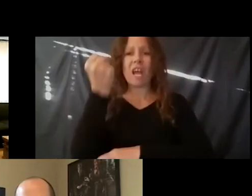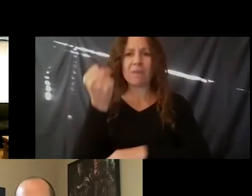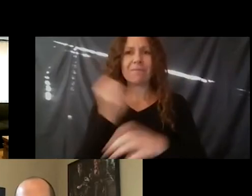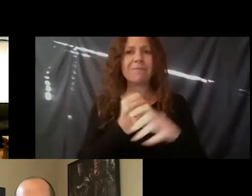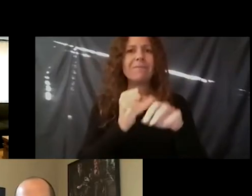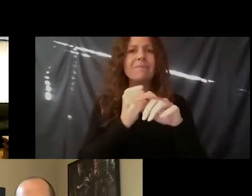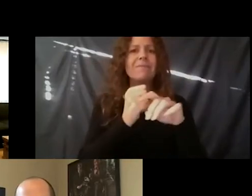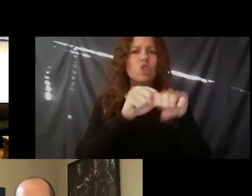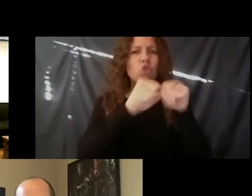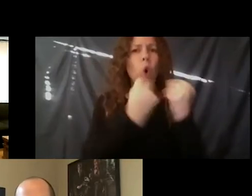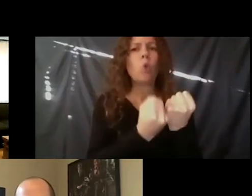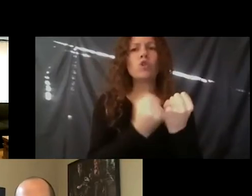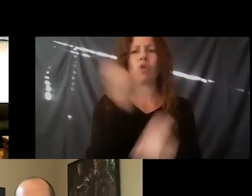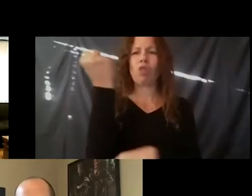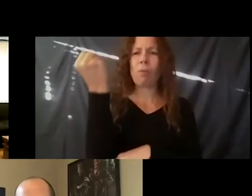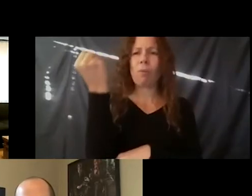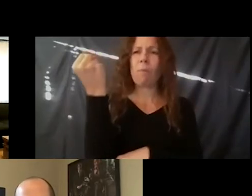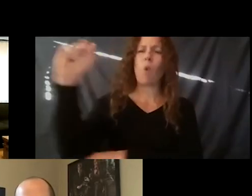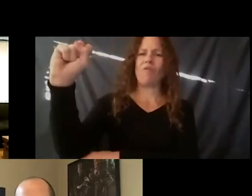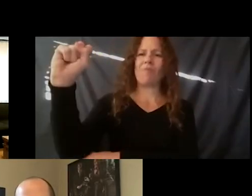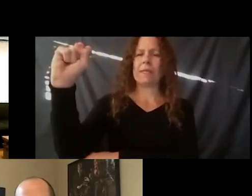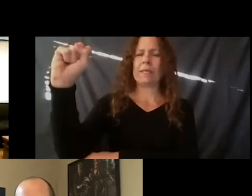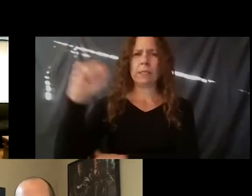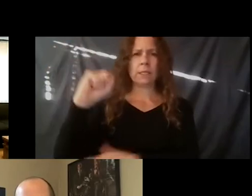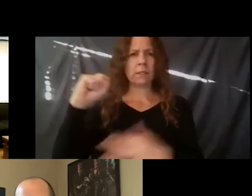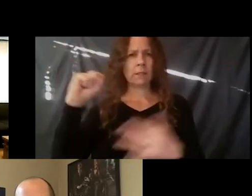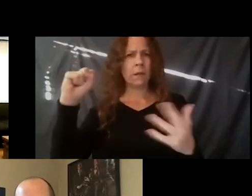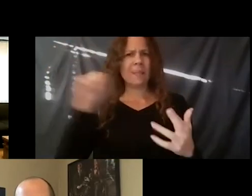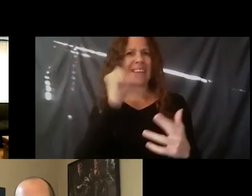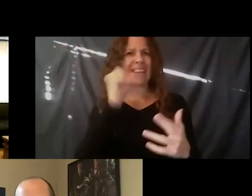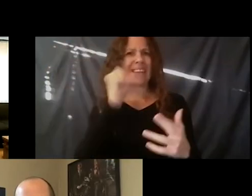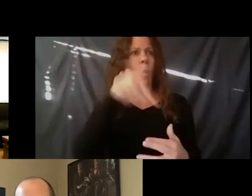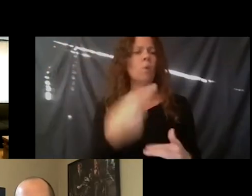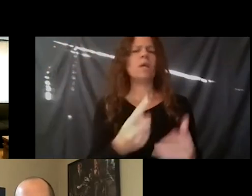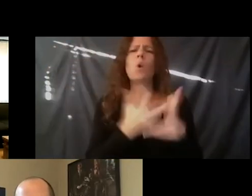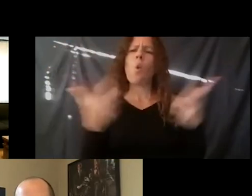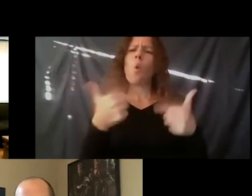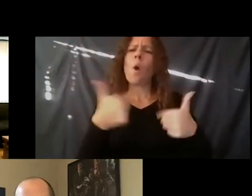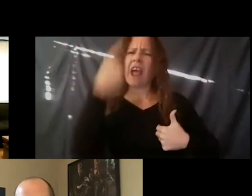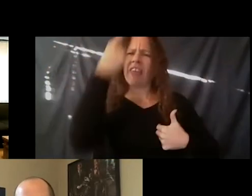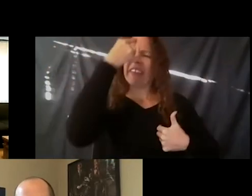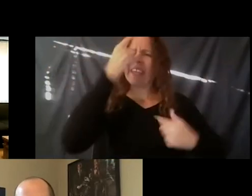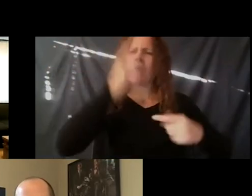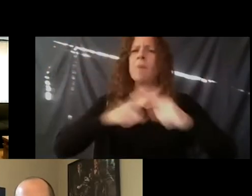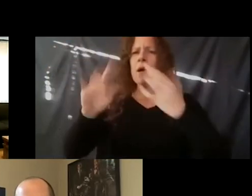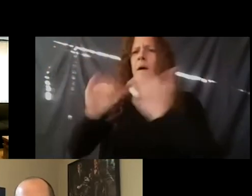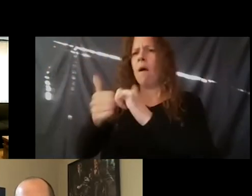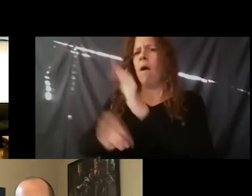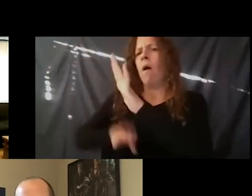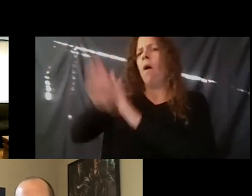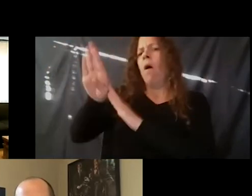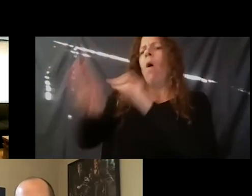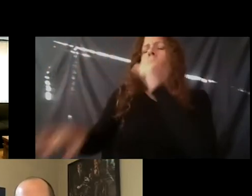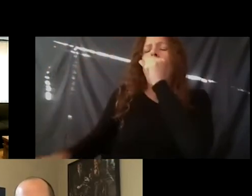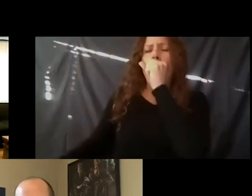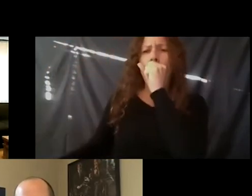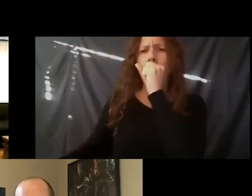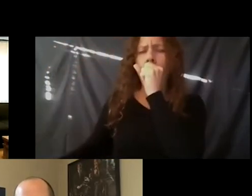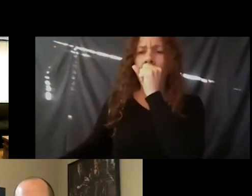I think, rather than how do we build, how do we organize. But what I was really struck by, not just the